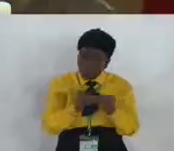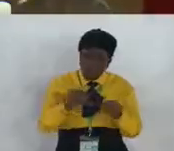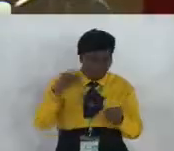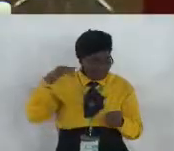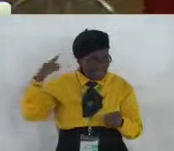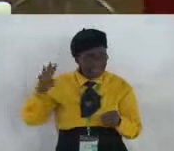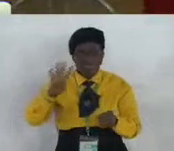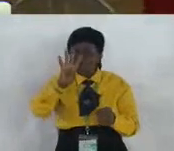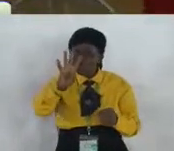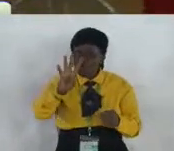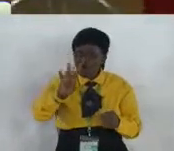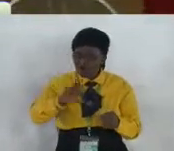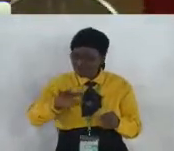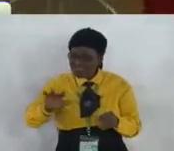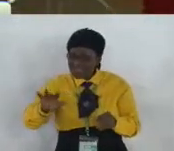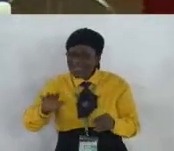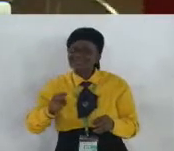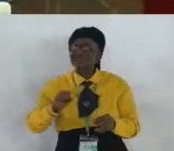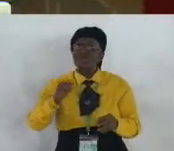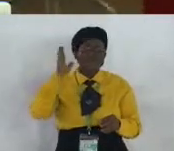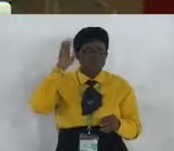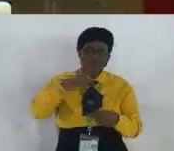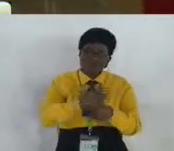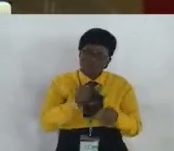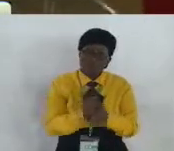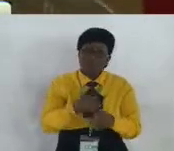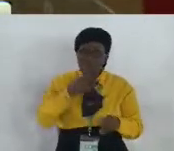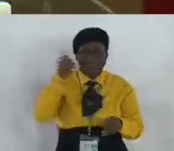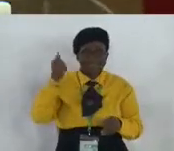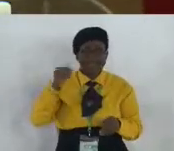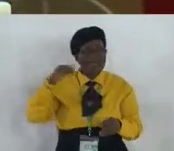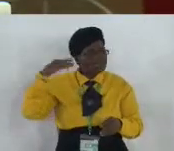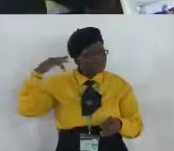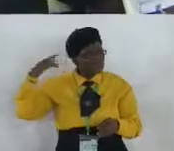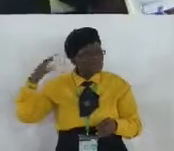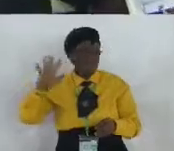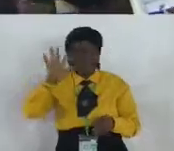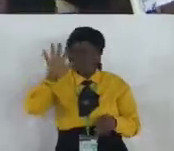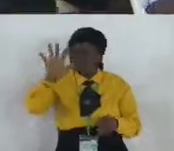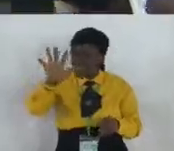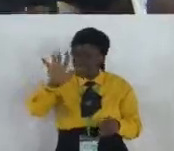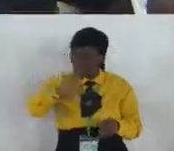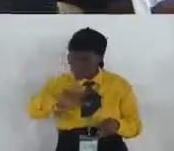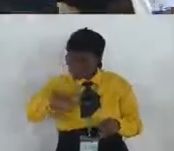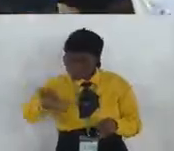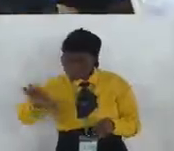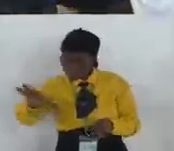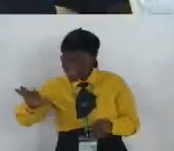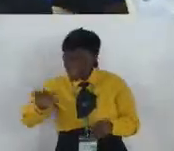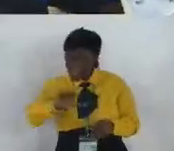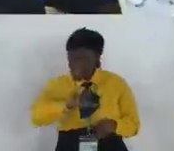we produce better sound. And five fingers,